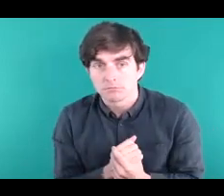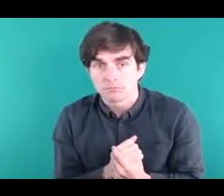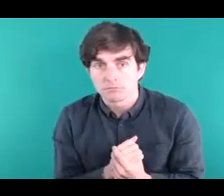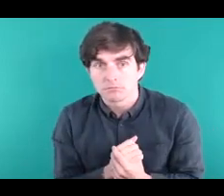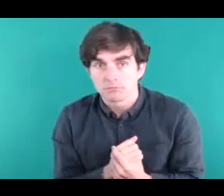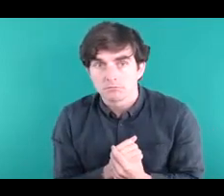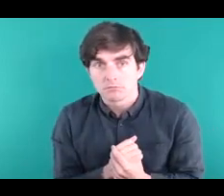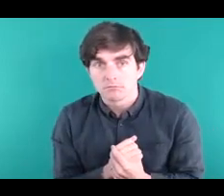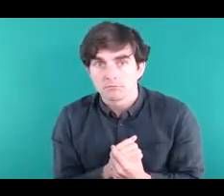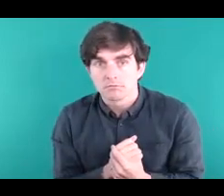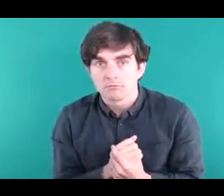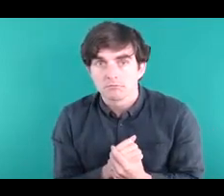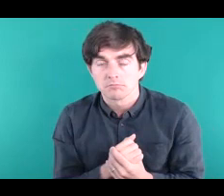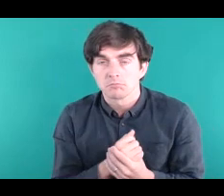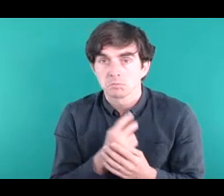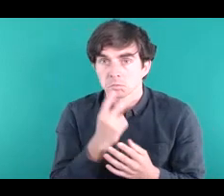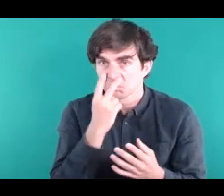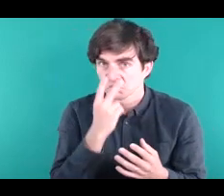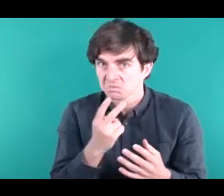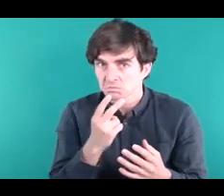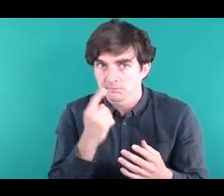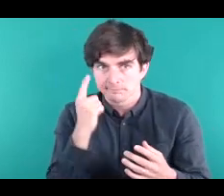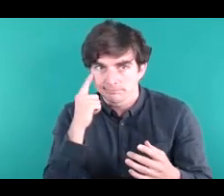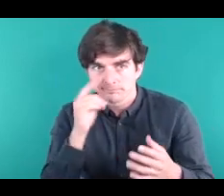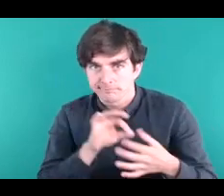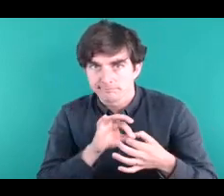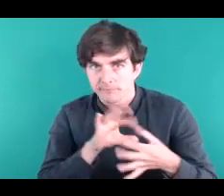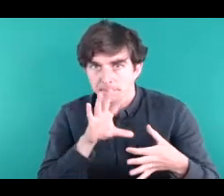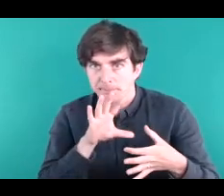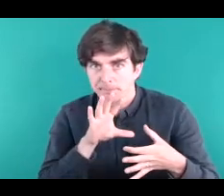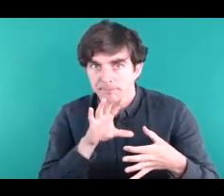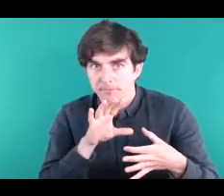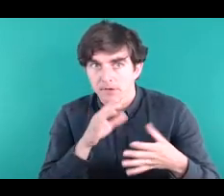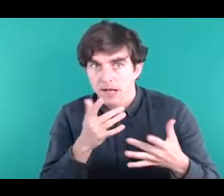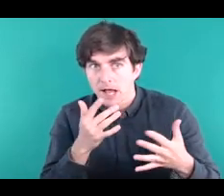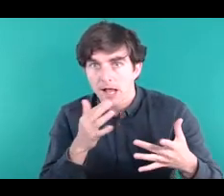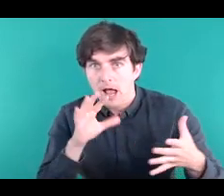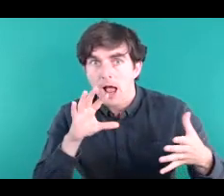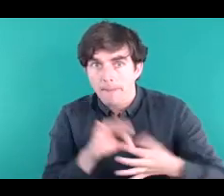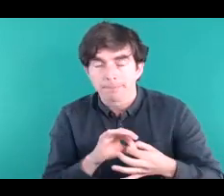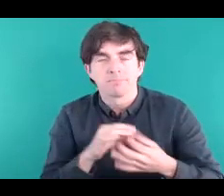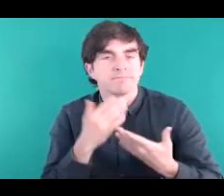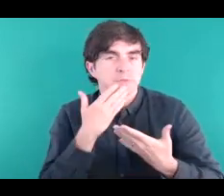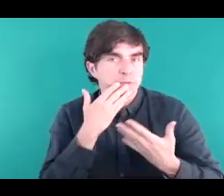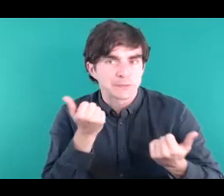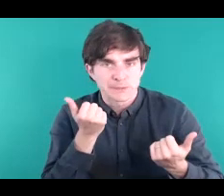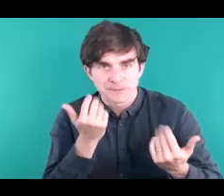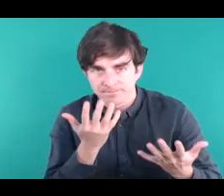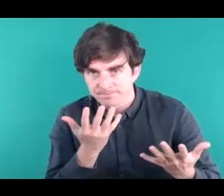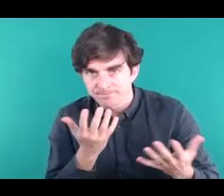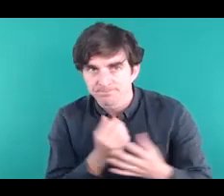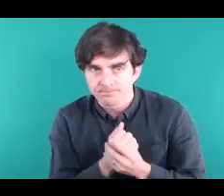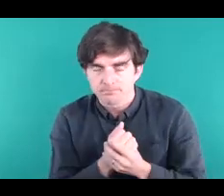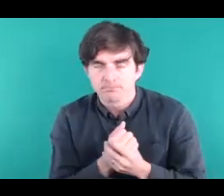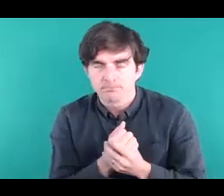So in the case of India, part of the work was supported by the UNPRPD projects on inclusive social protection.